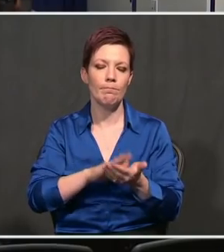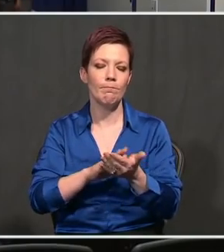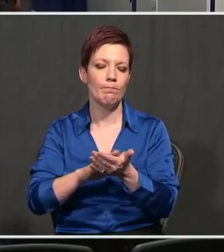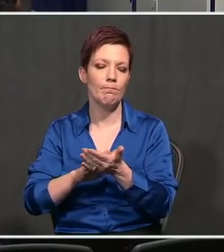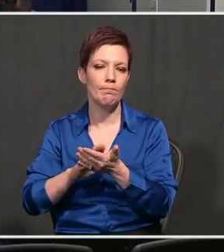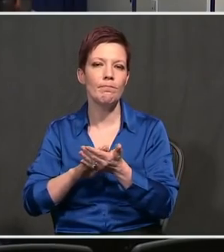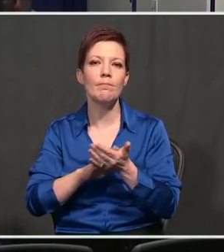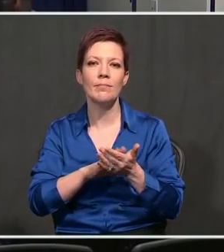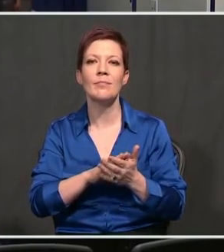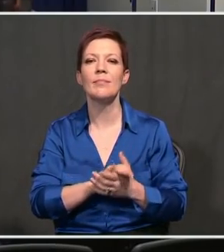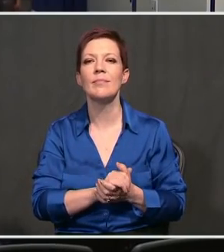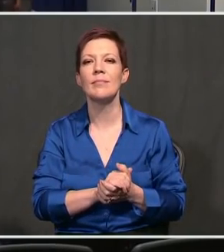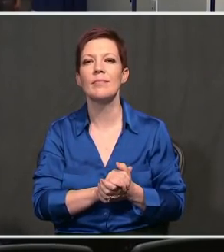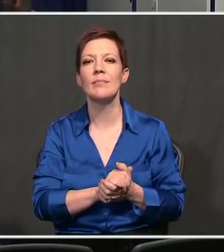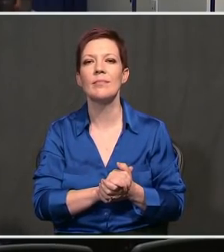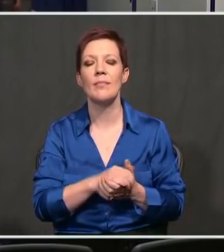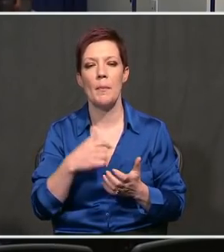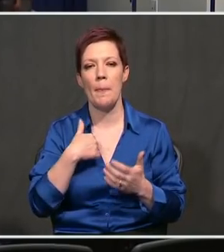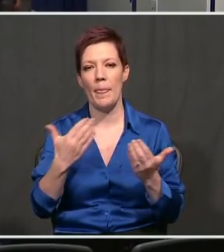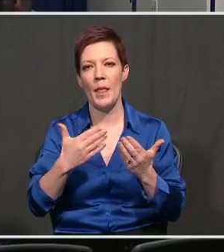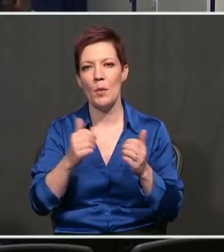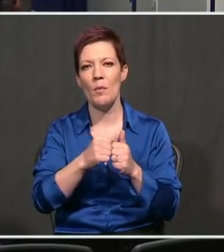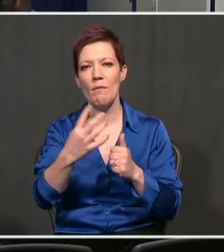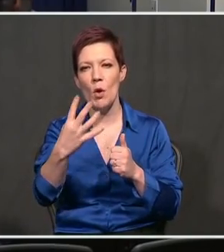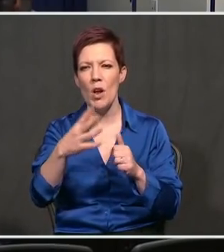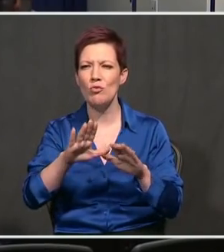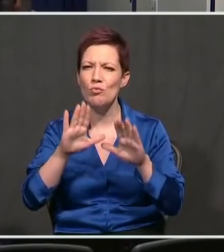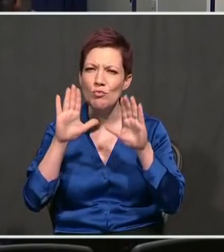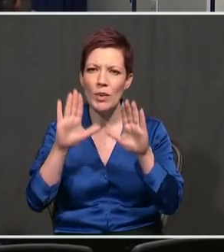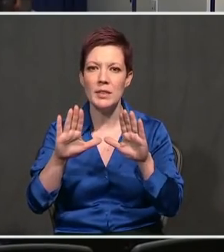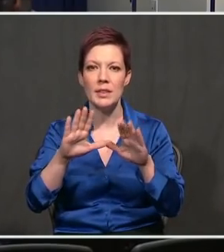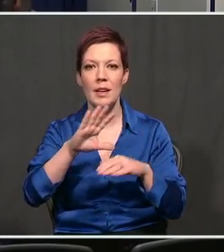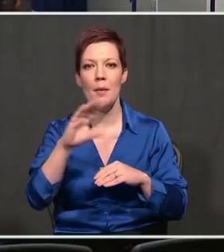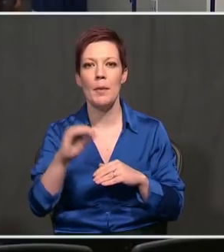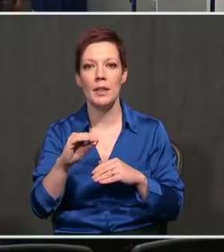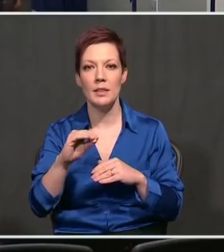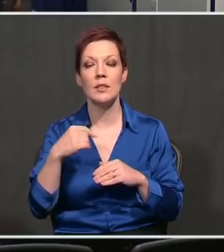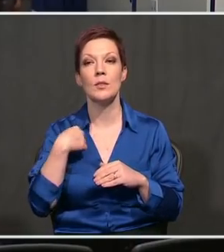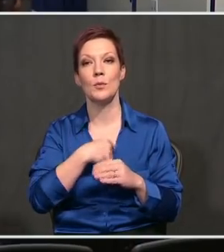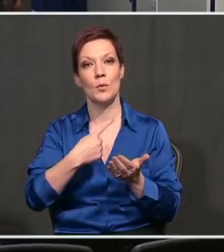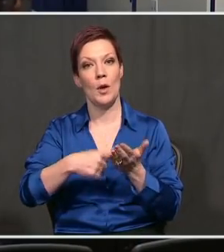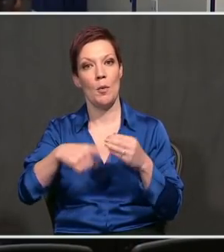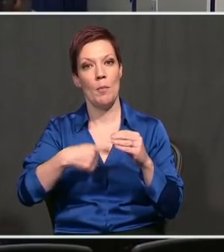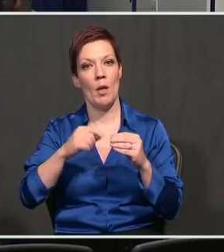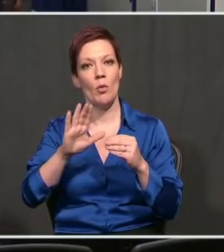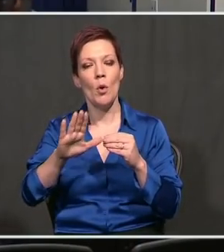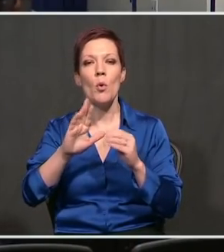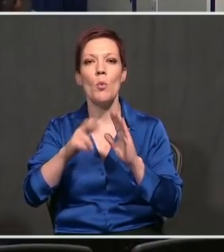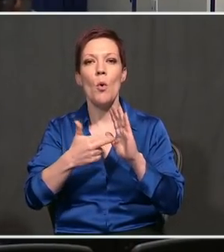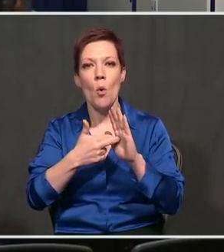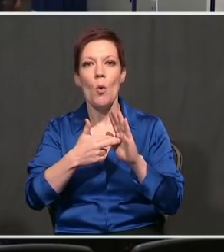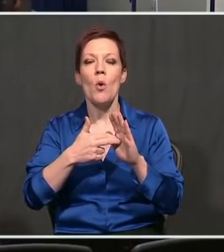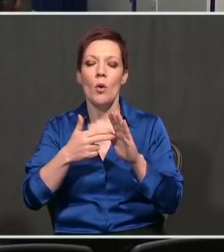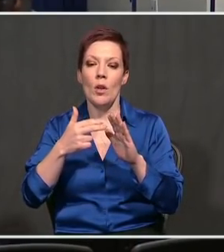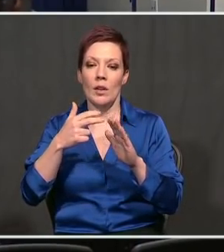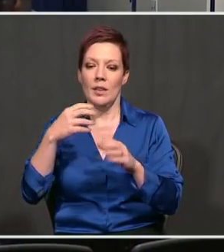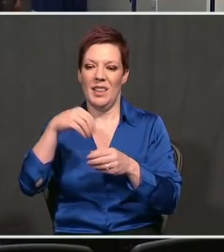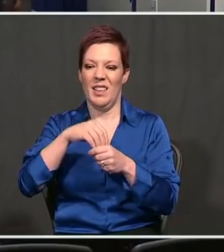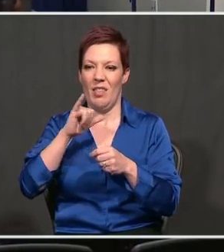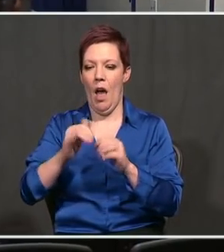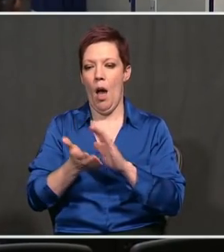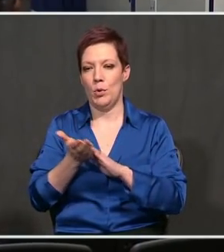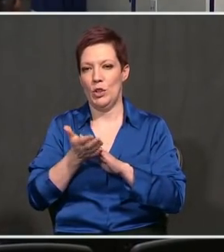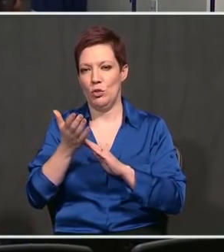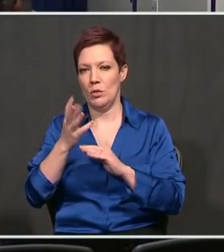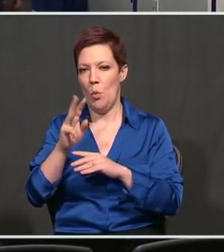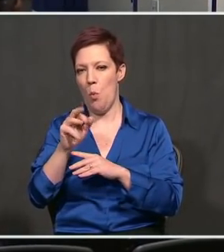I am here with four great companies. We're talking about their role in Operation Warp Speed, but they have been